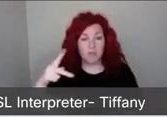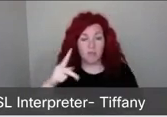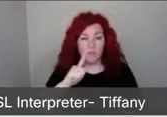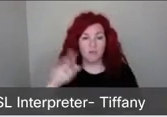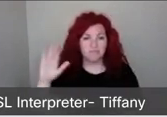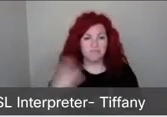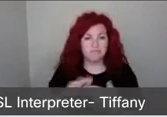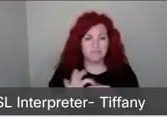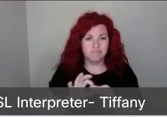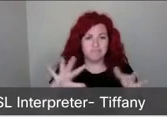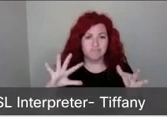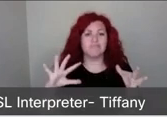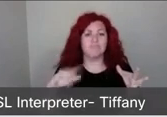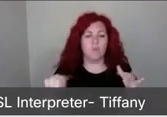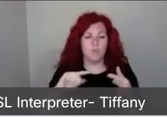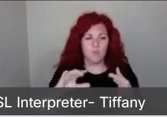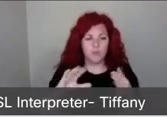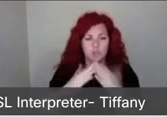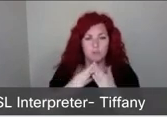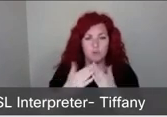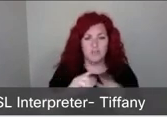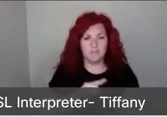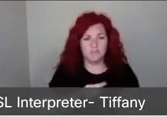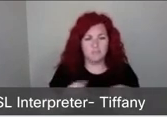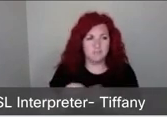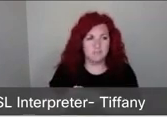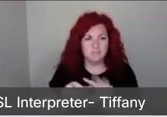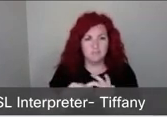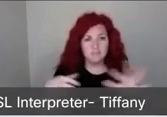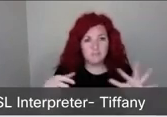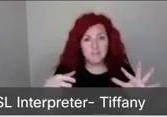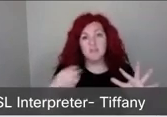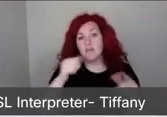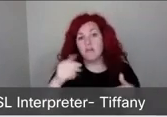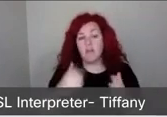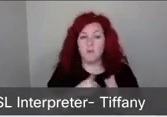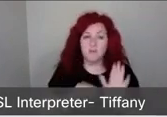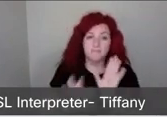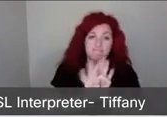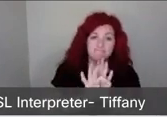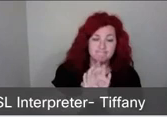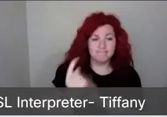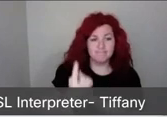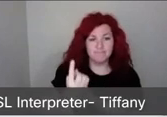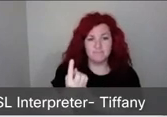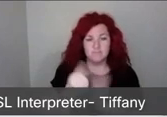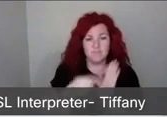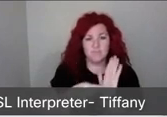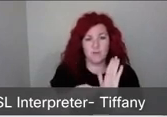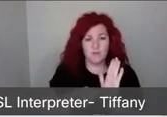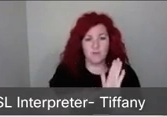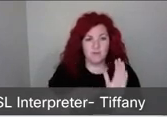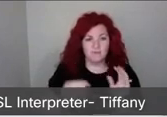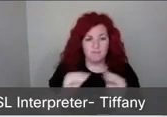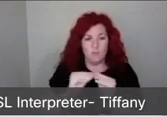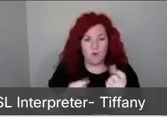break these community commonalities and not allow us to elect representation with a higher degree of